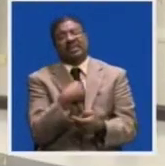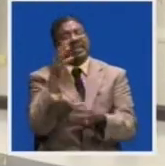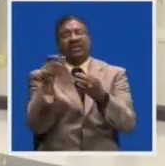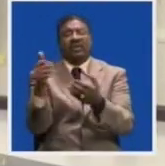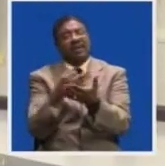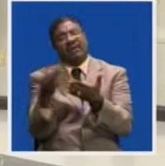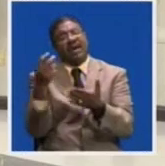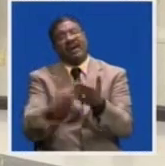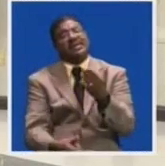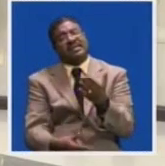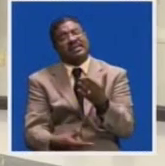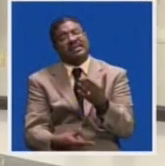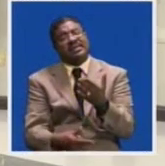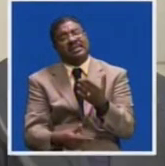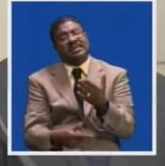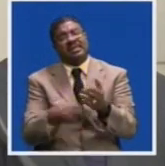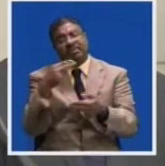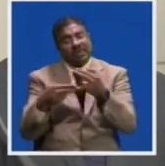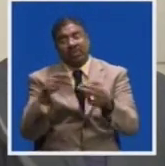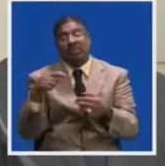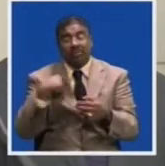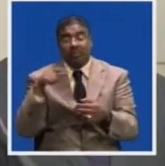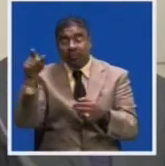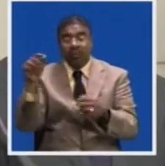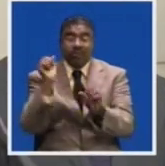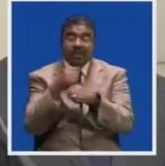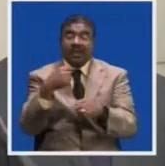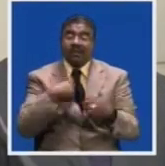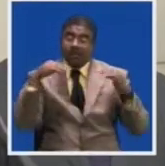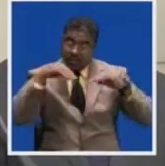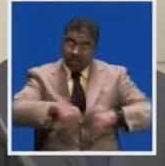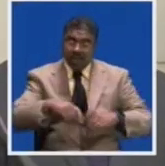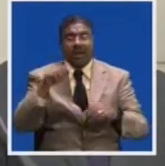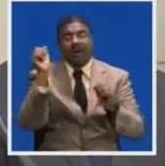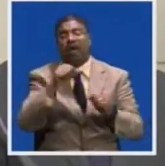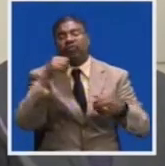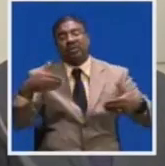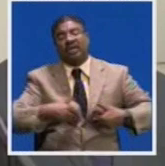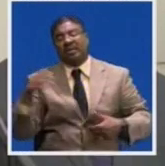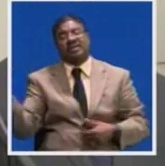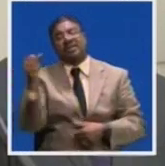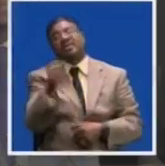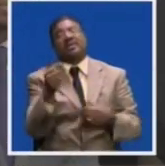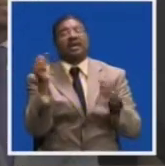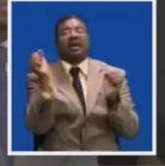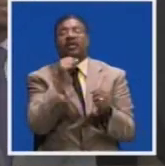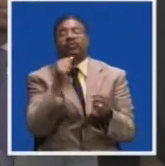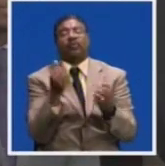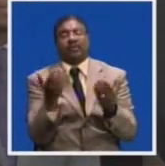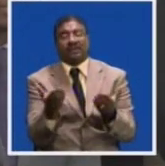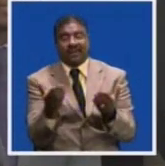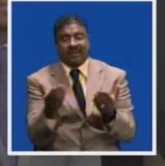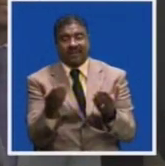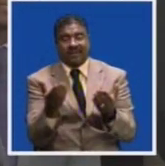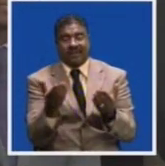you discourage me from appointing more and more young persons to a position of responsibility. The President